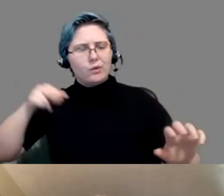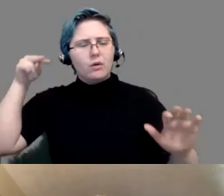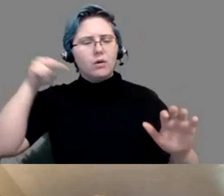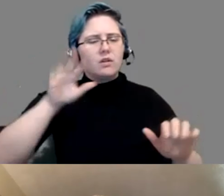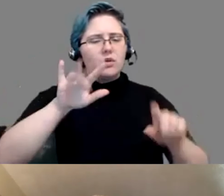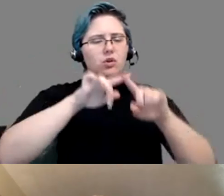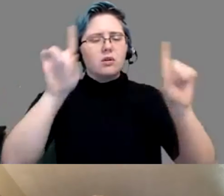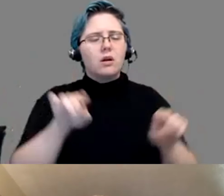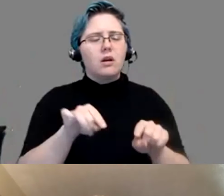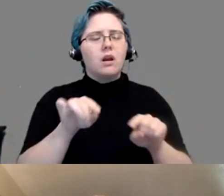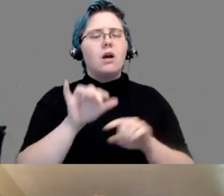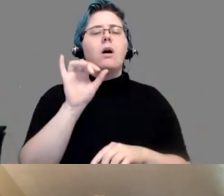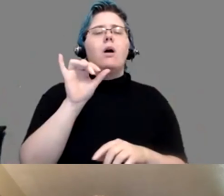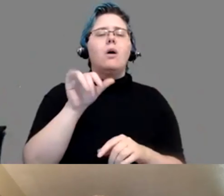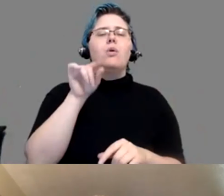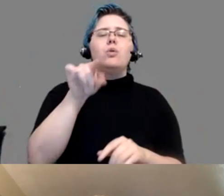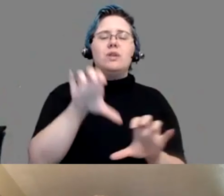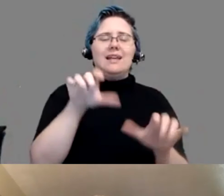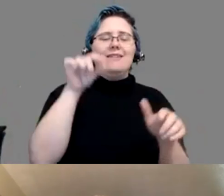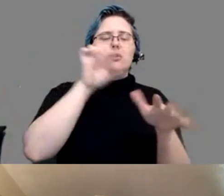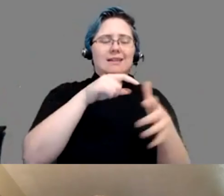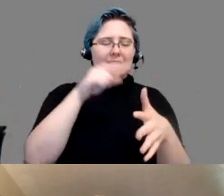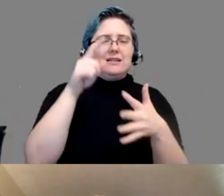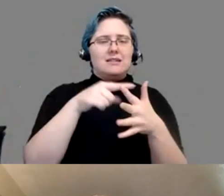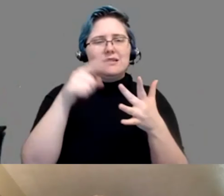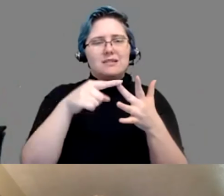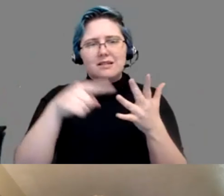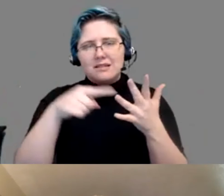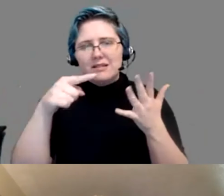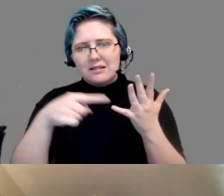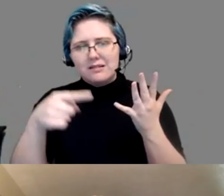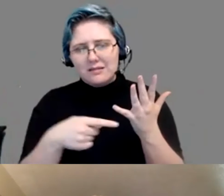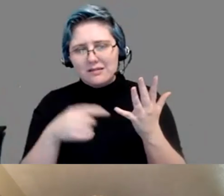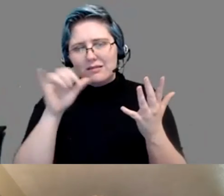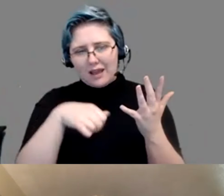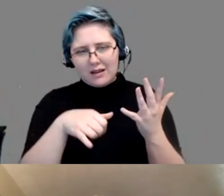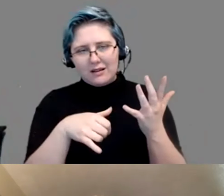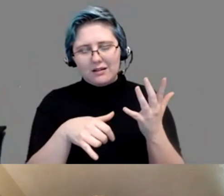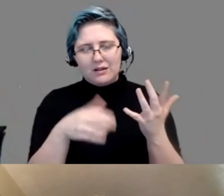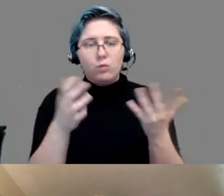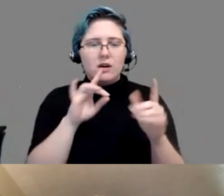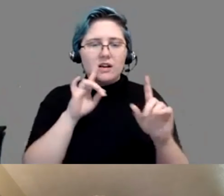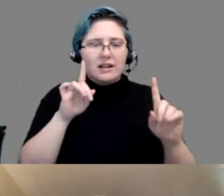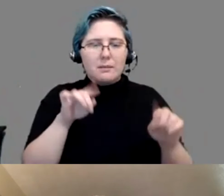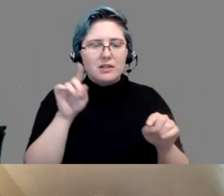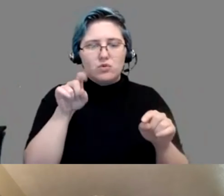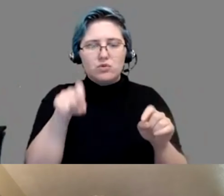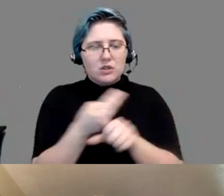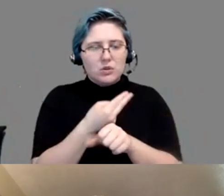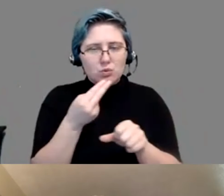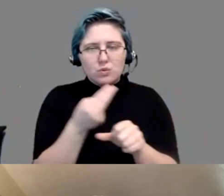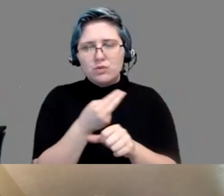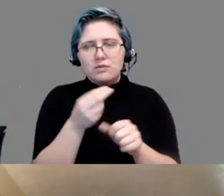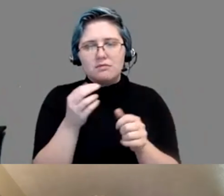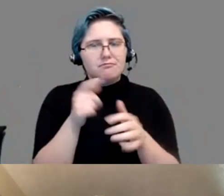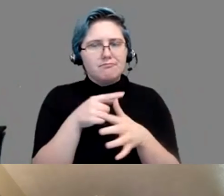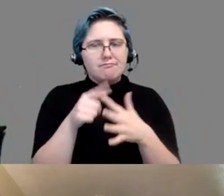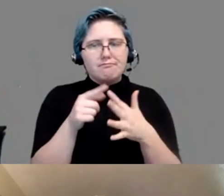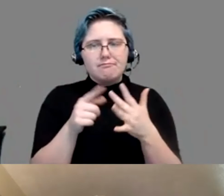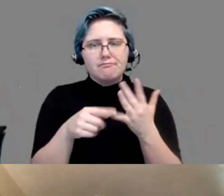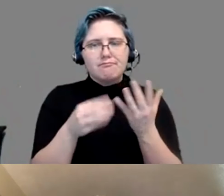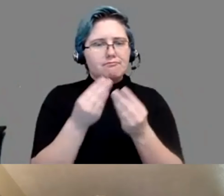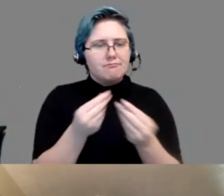actually tell you where you need to go, what you need to do, what commands you need to use in